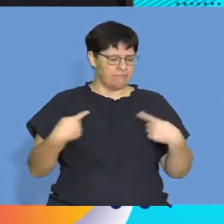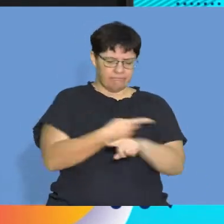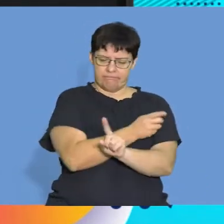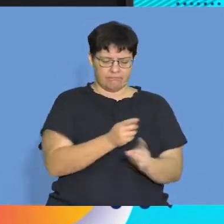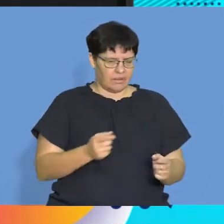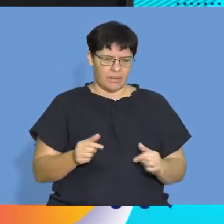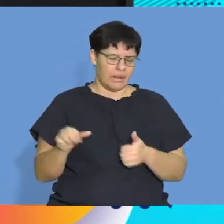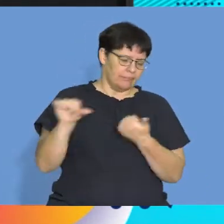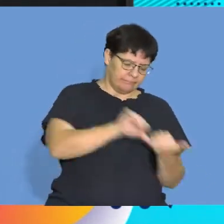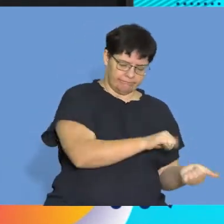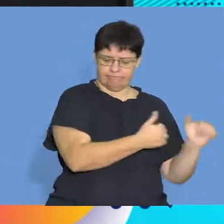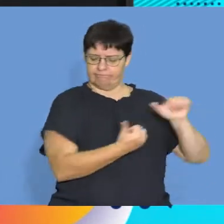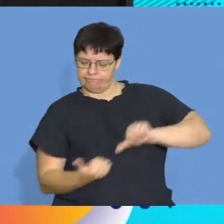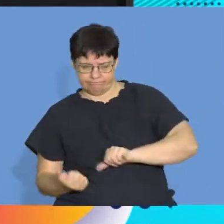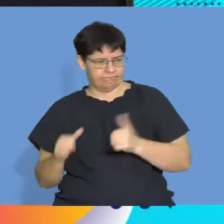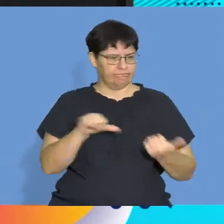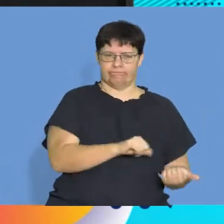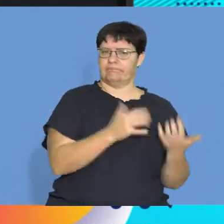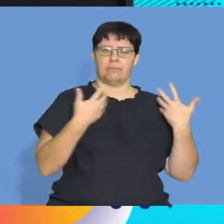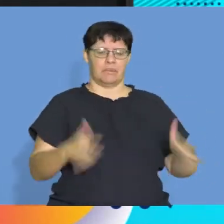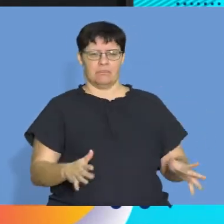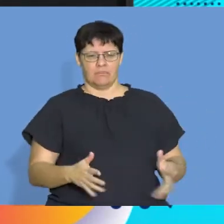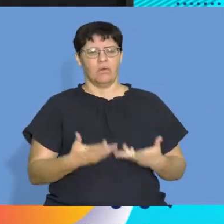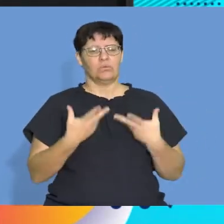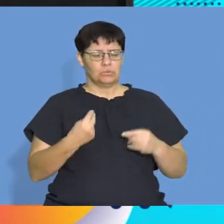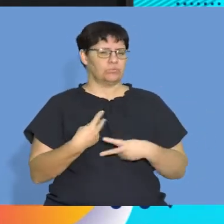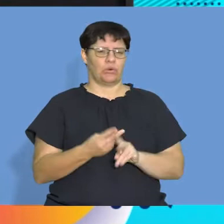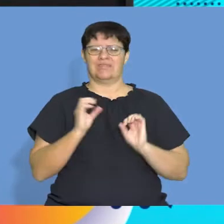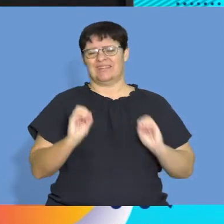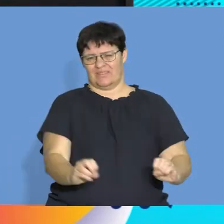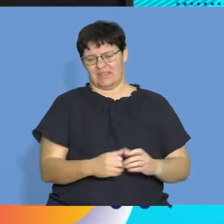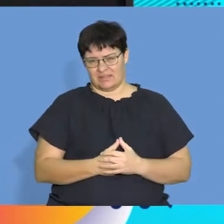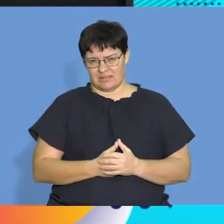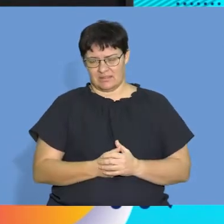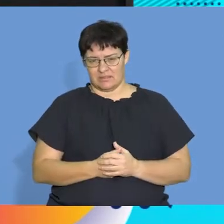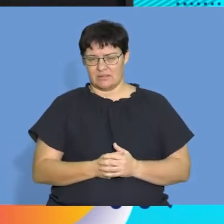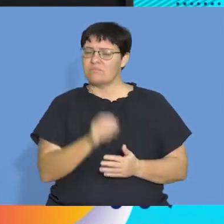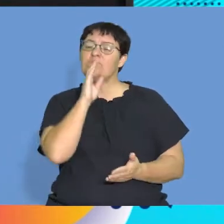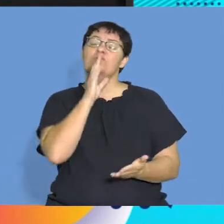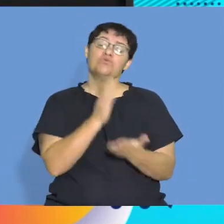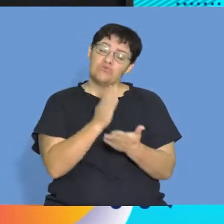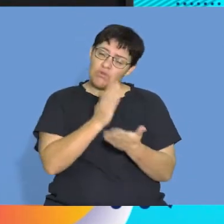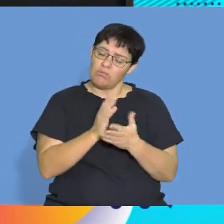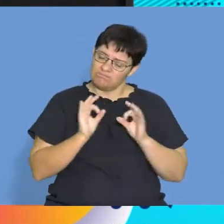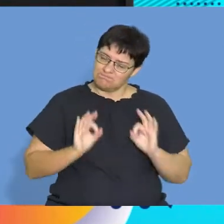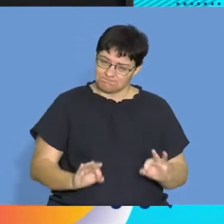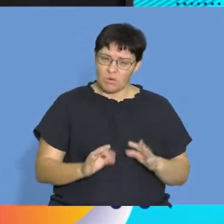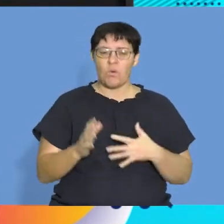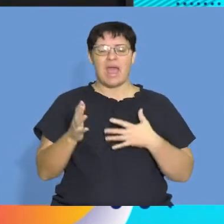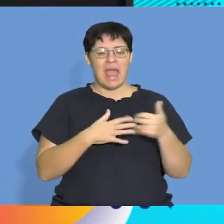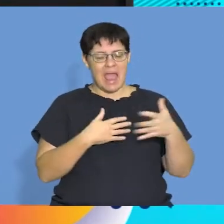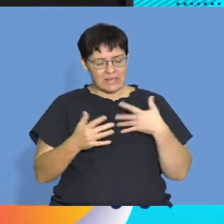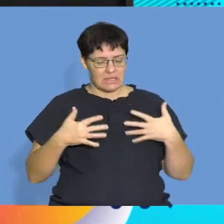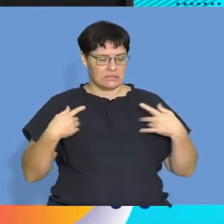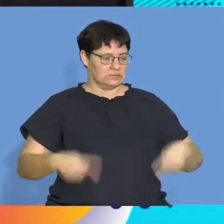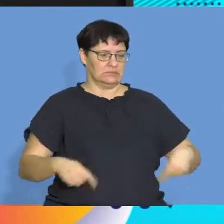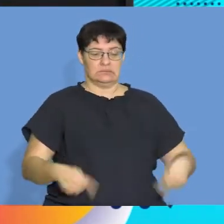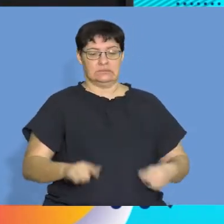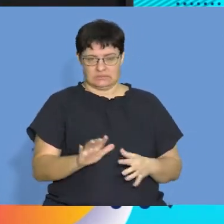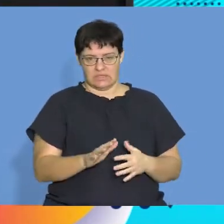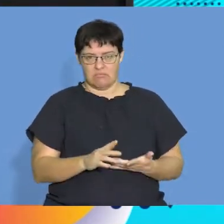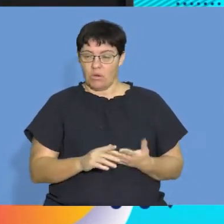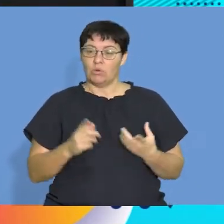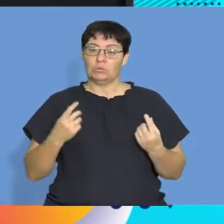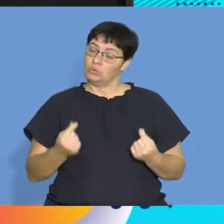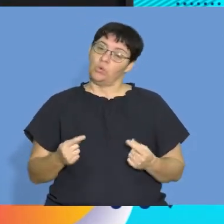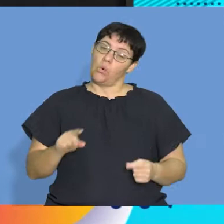not doing anything productive at that time. So please always make sure that you deal with your nerves and you don't just do things because you